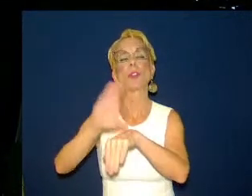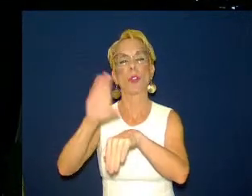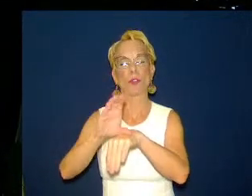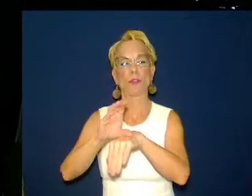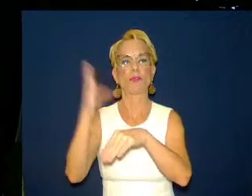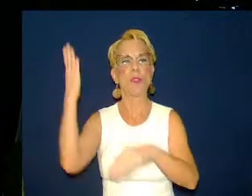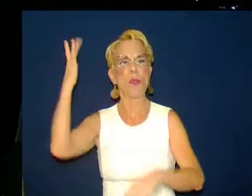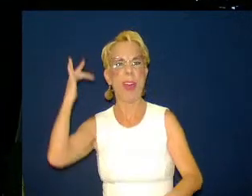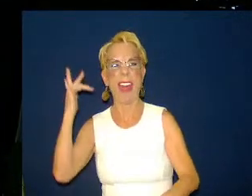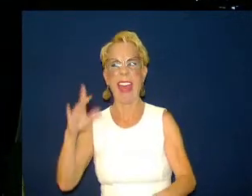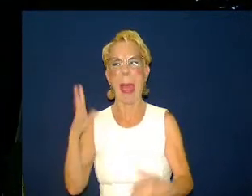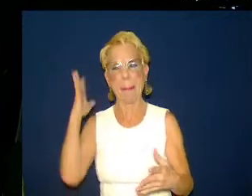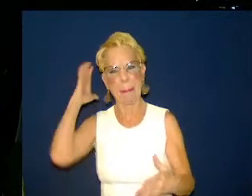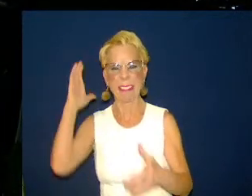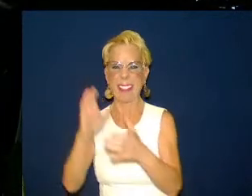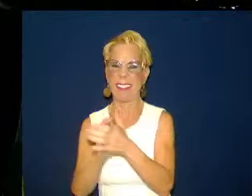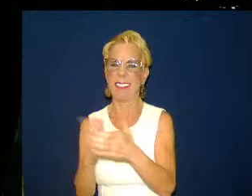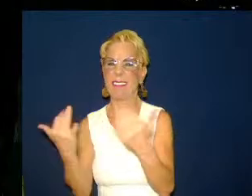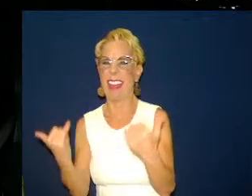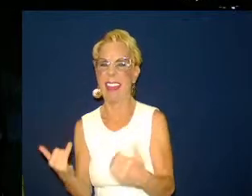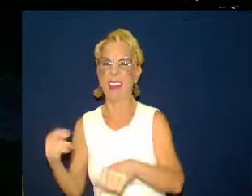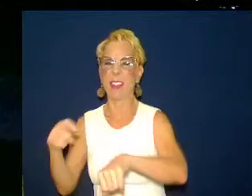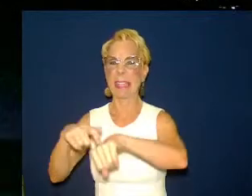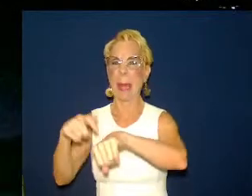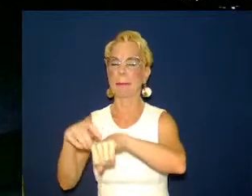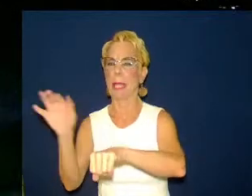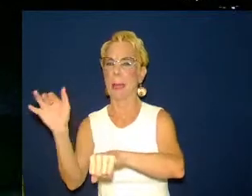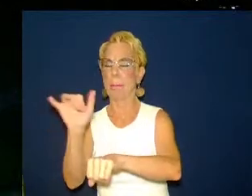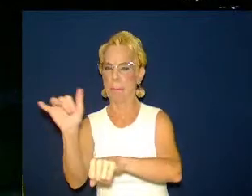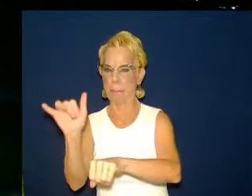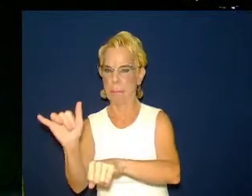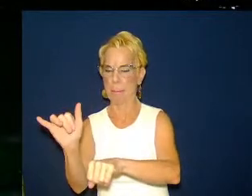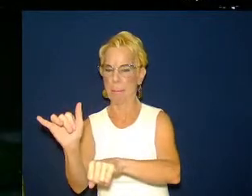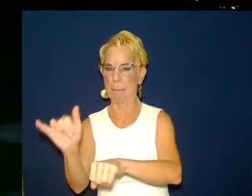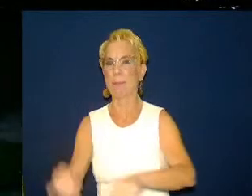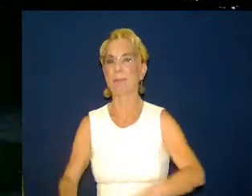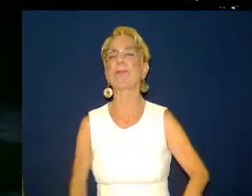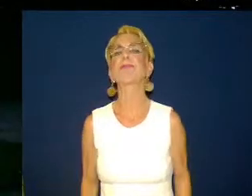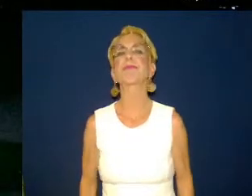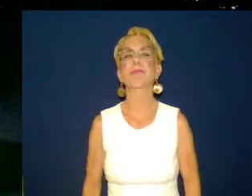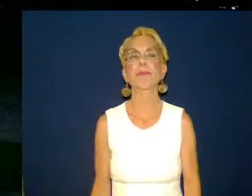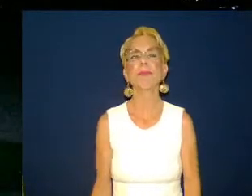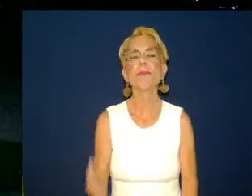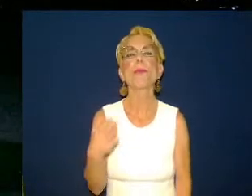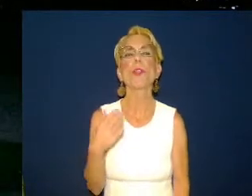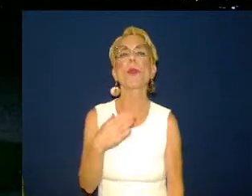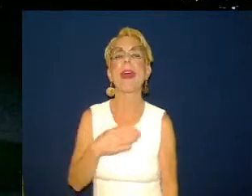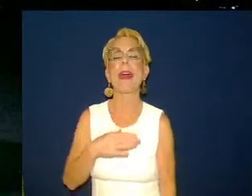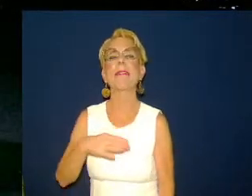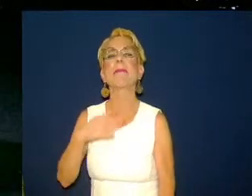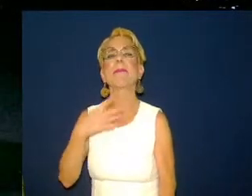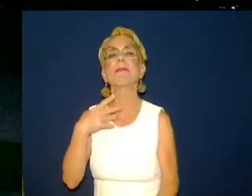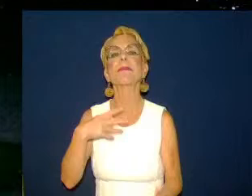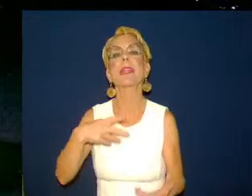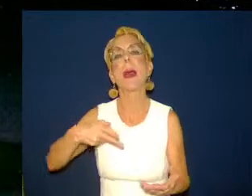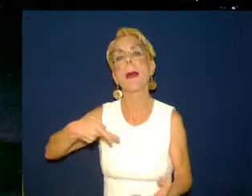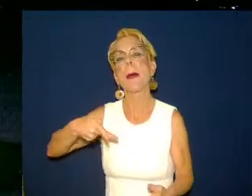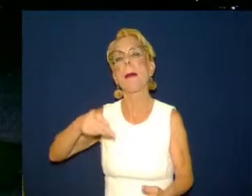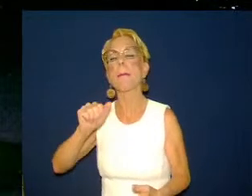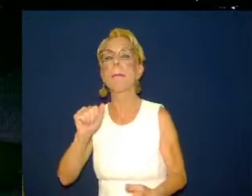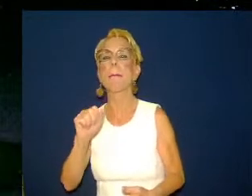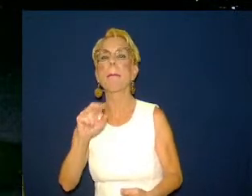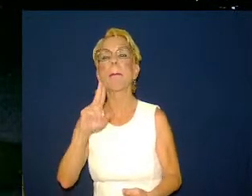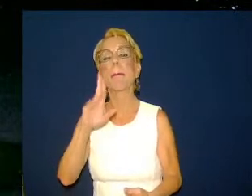sure I had the right text. Here's what the Apostle Paul told Timothy. He says, "Preach the word, be ready in season and